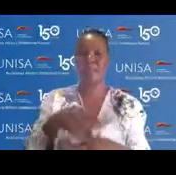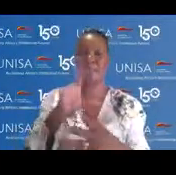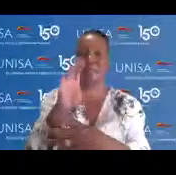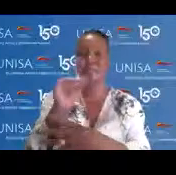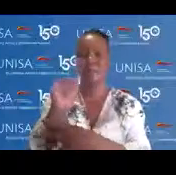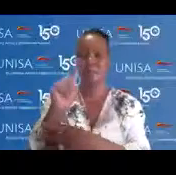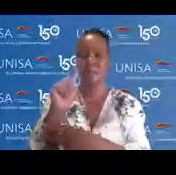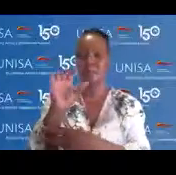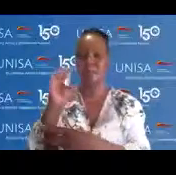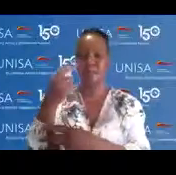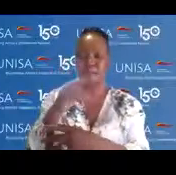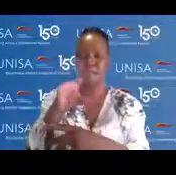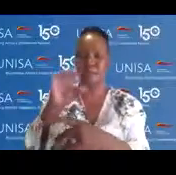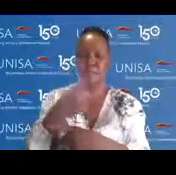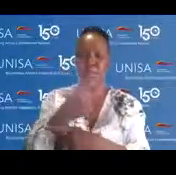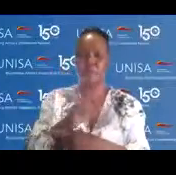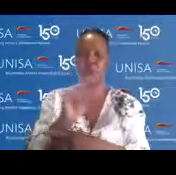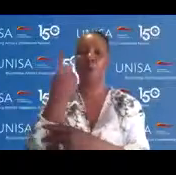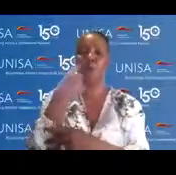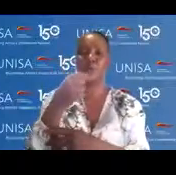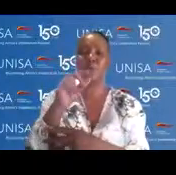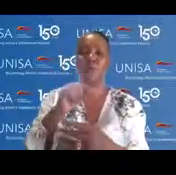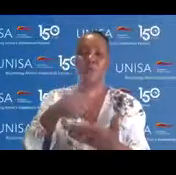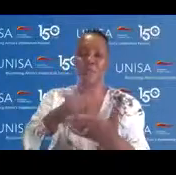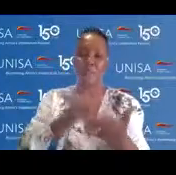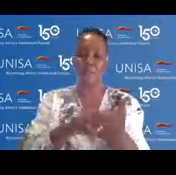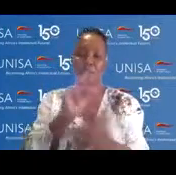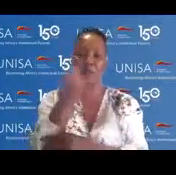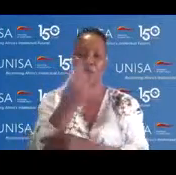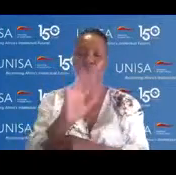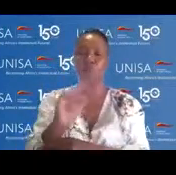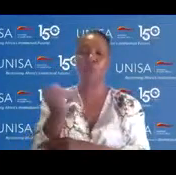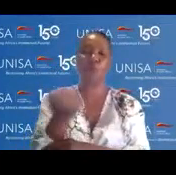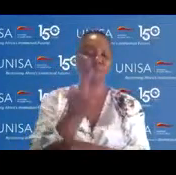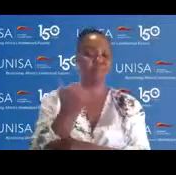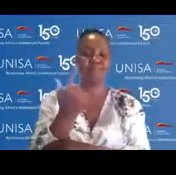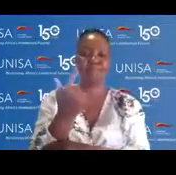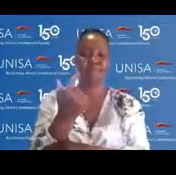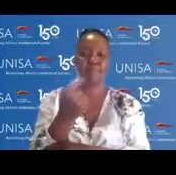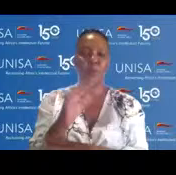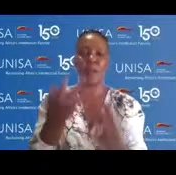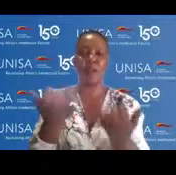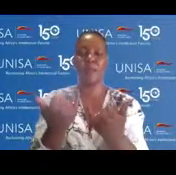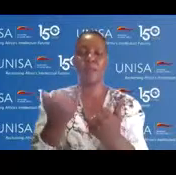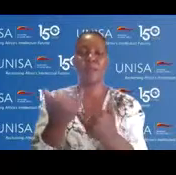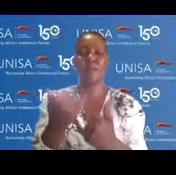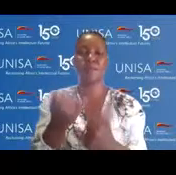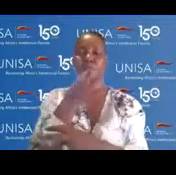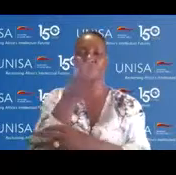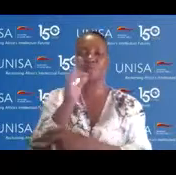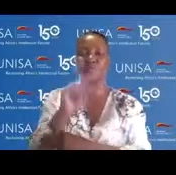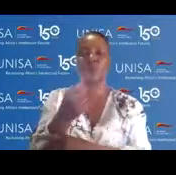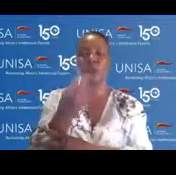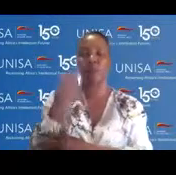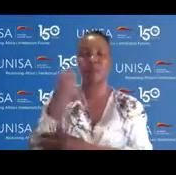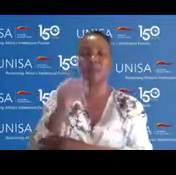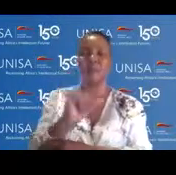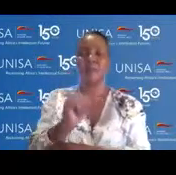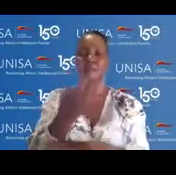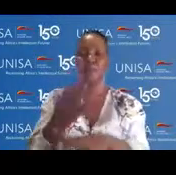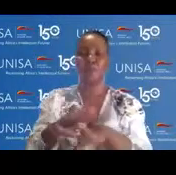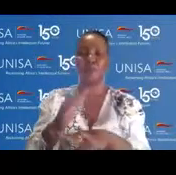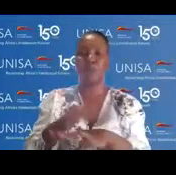only for this application, not all of them. So now I can say, okay, you're eating up this much data, this much